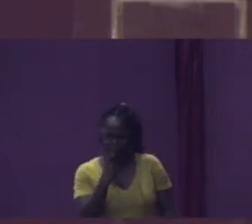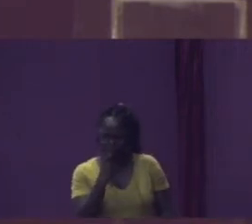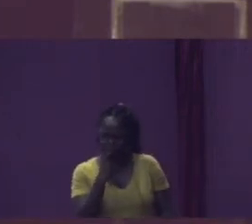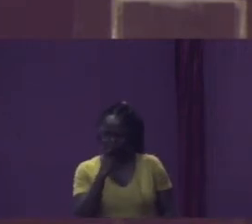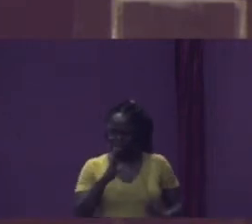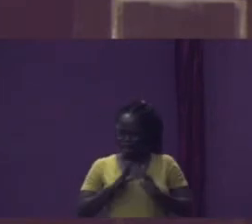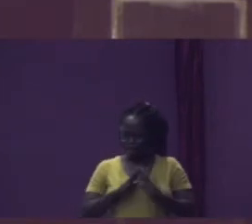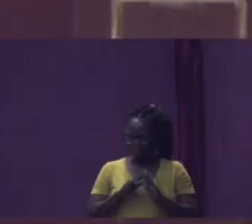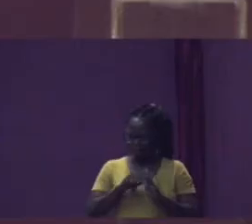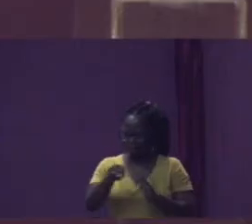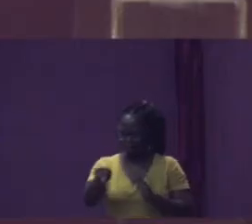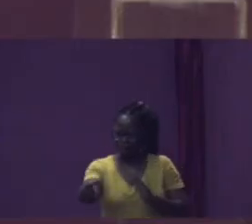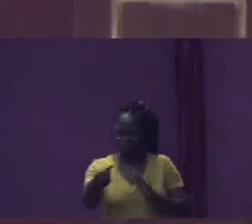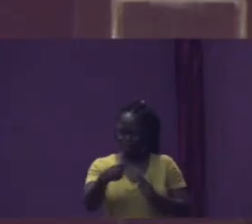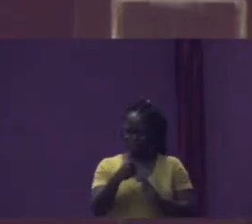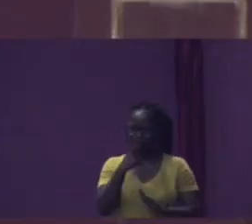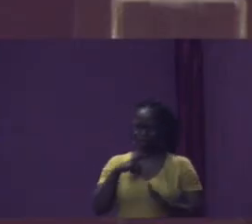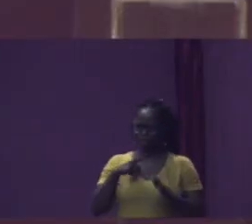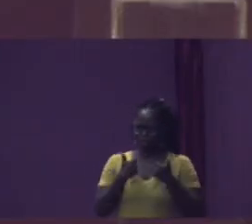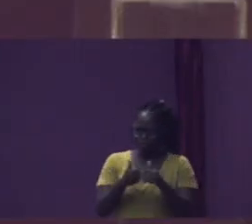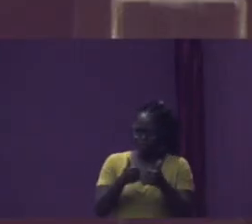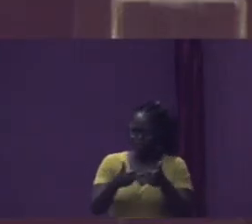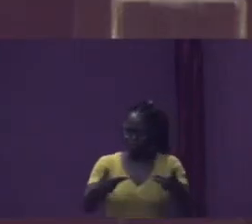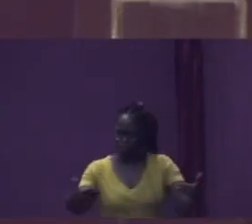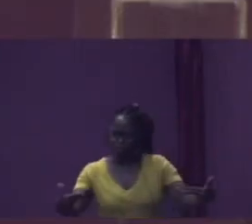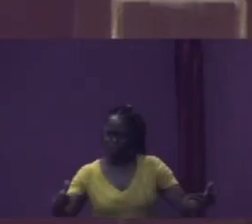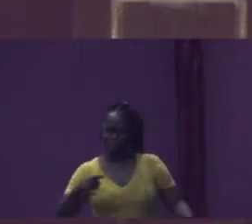they have transportation? Do they have roads?